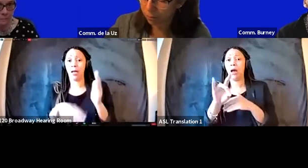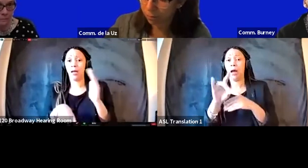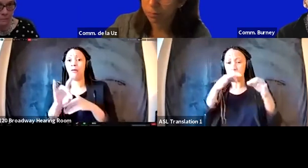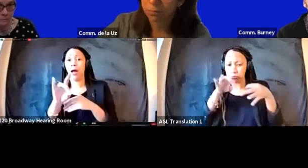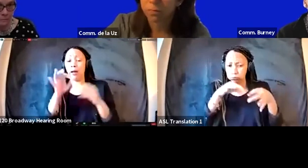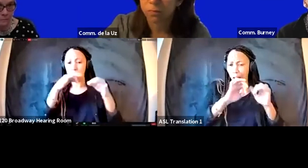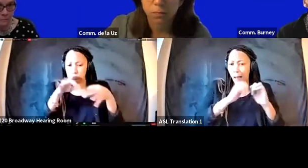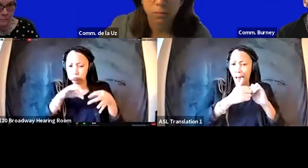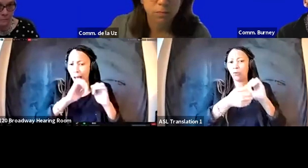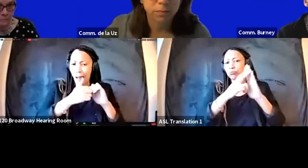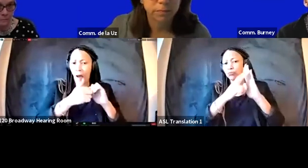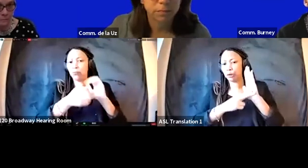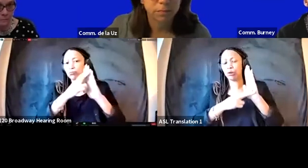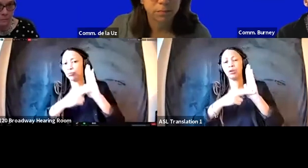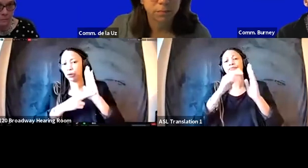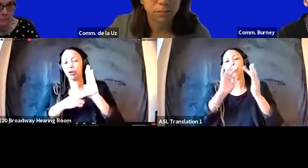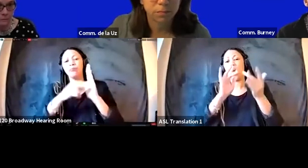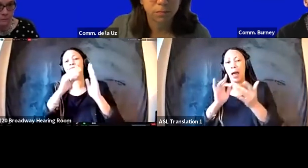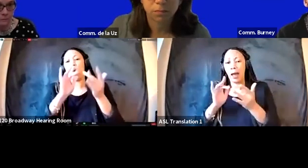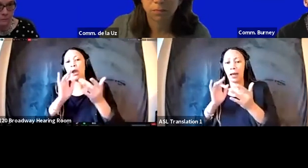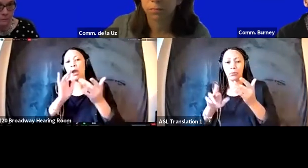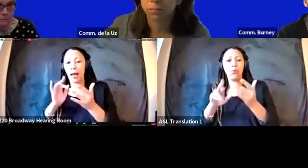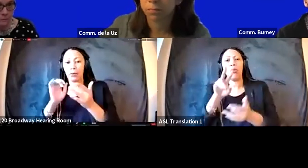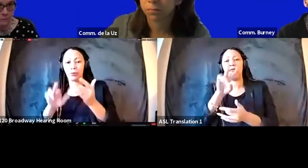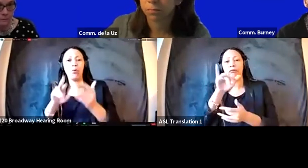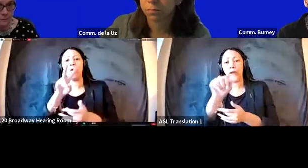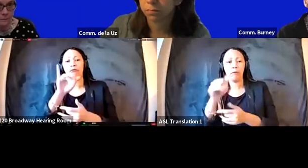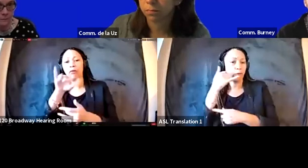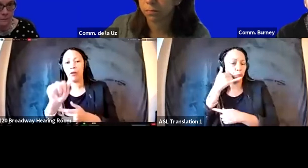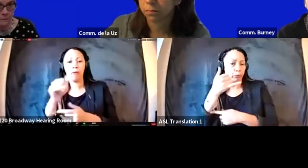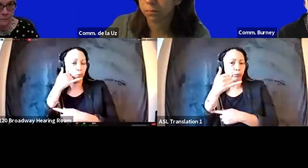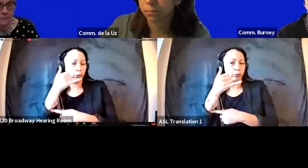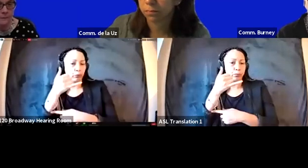to register, whether online or via phone, at